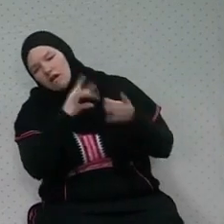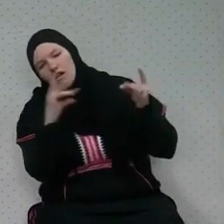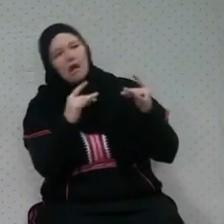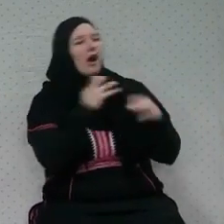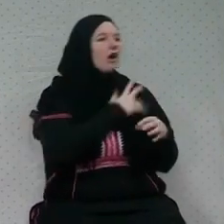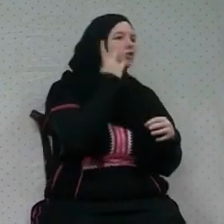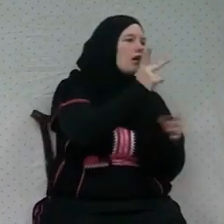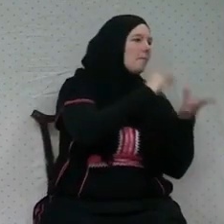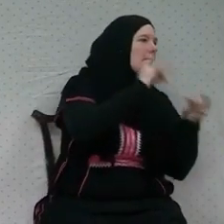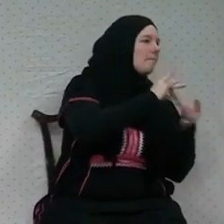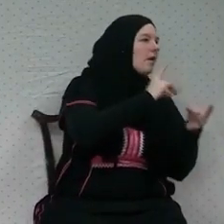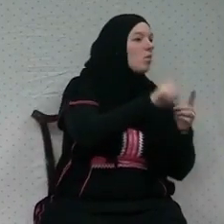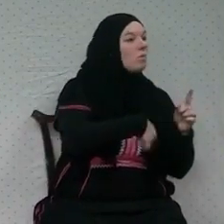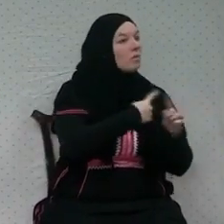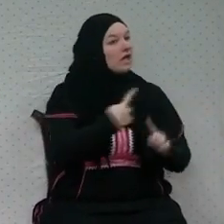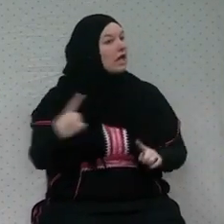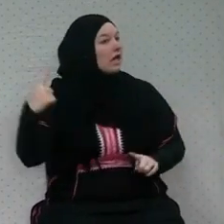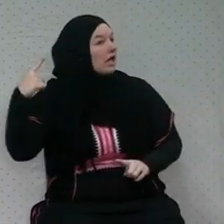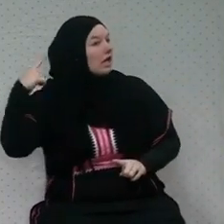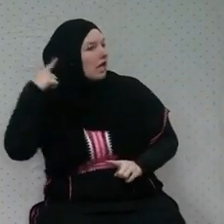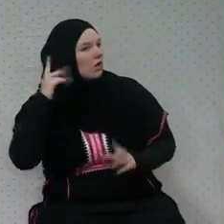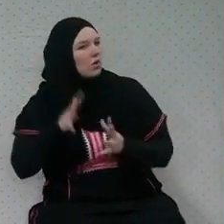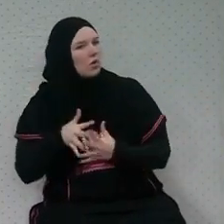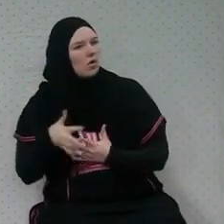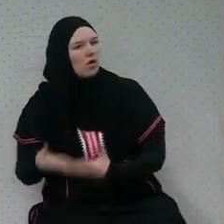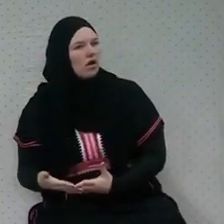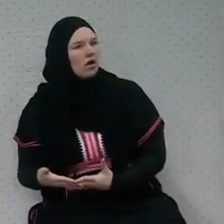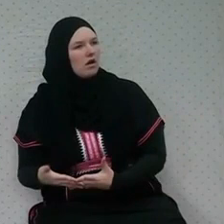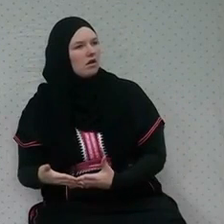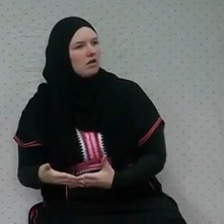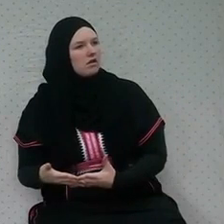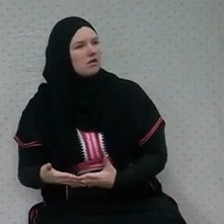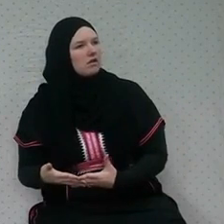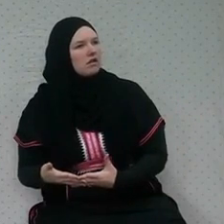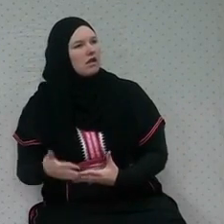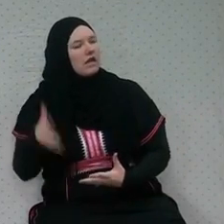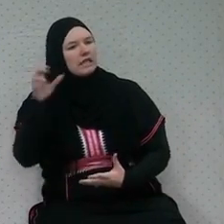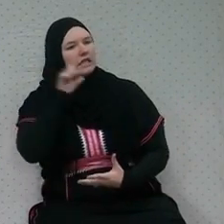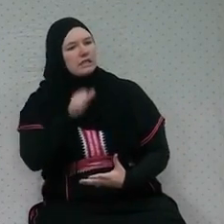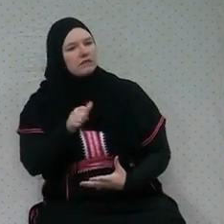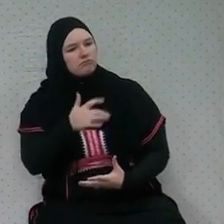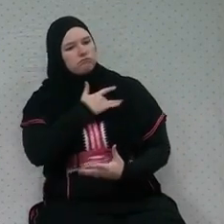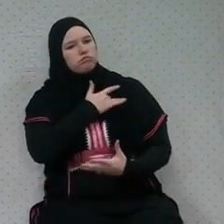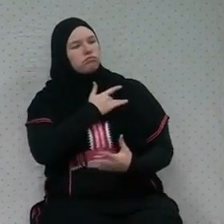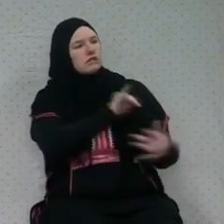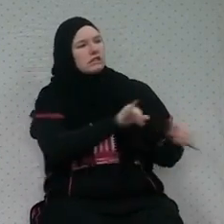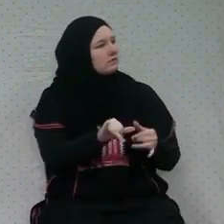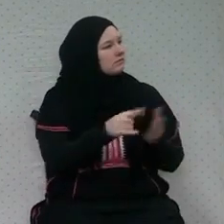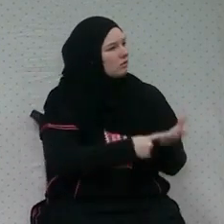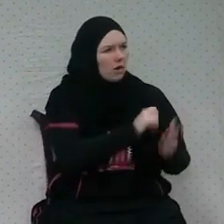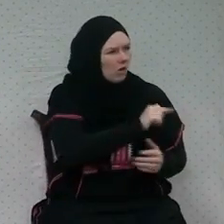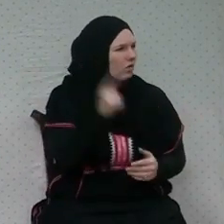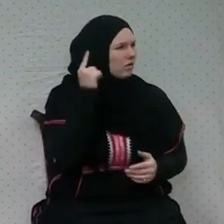But when we hear the Quran, it doesn't steer similar discussion. We all hear the